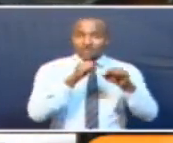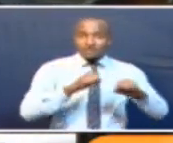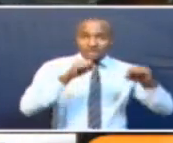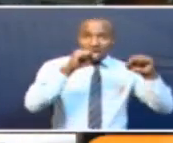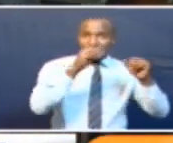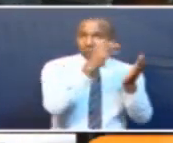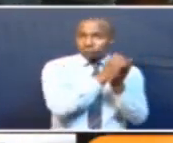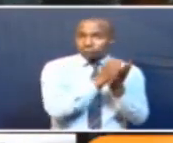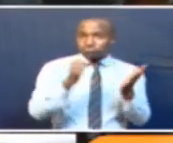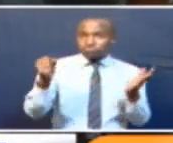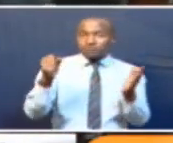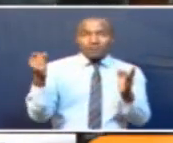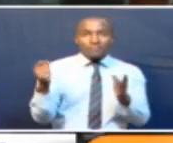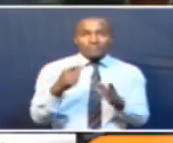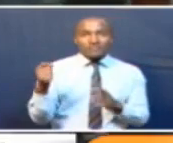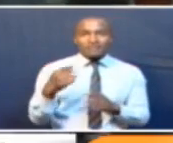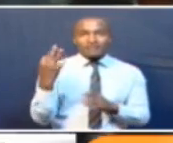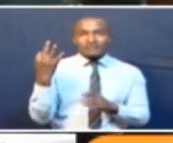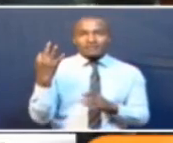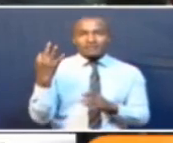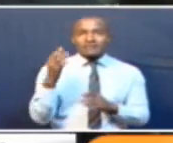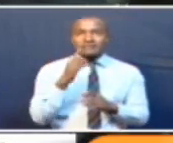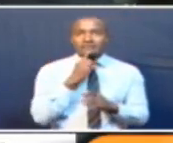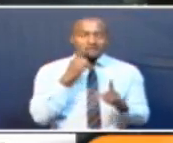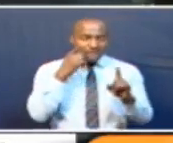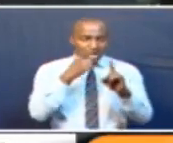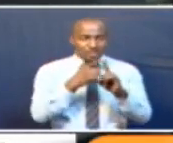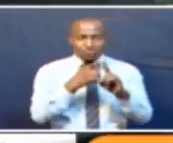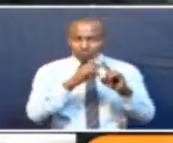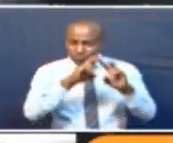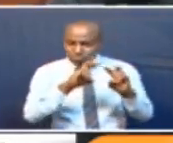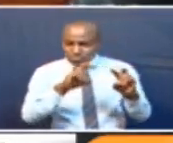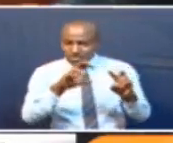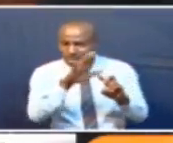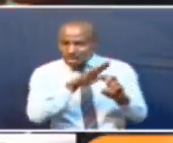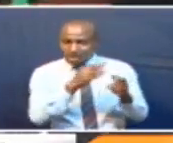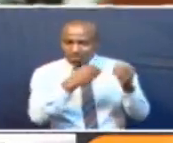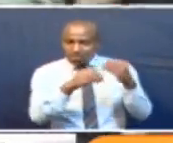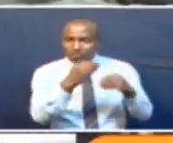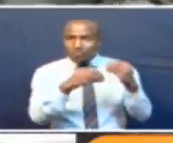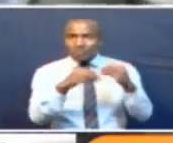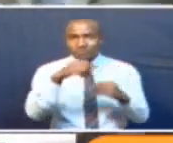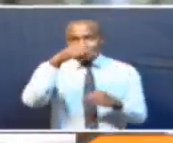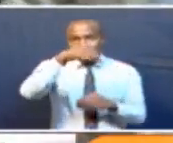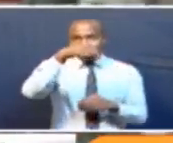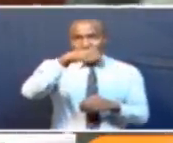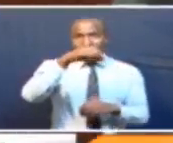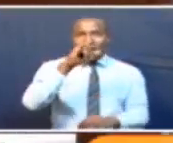create room for scrutiny of unspecified procurement issues at the commission.